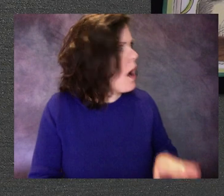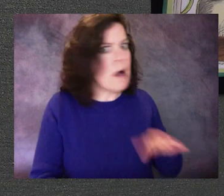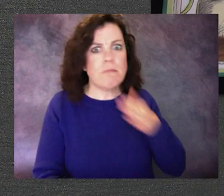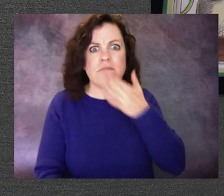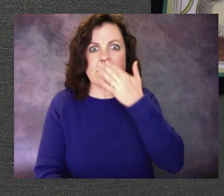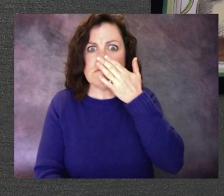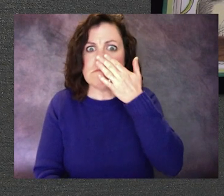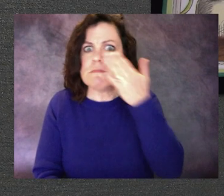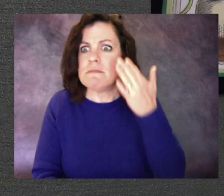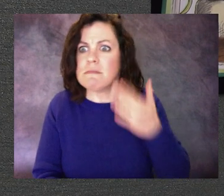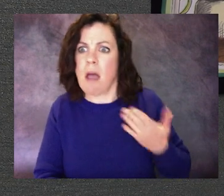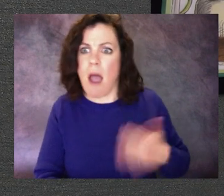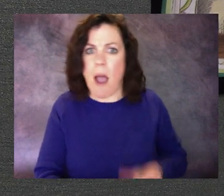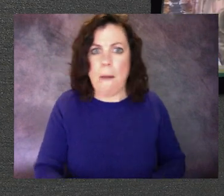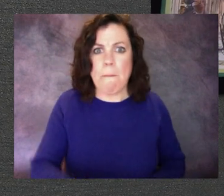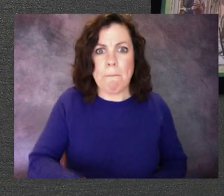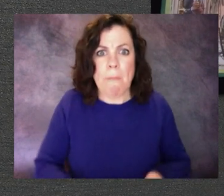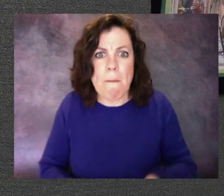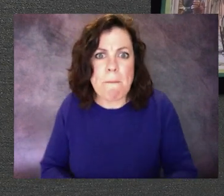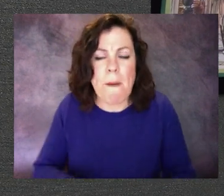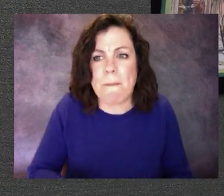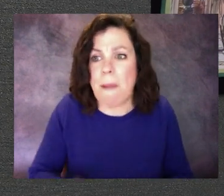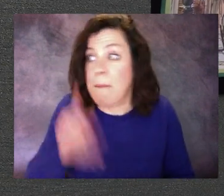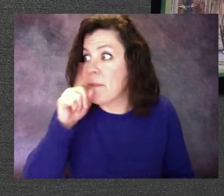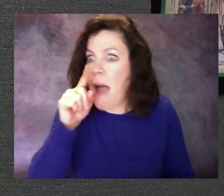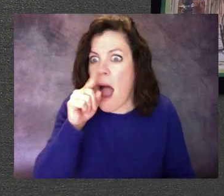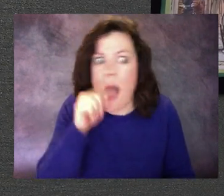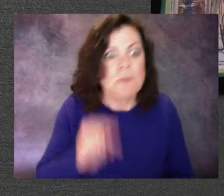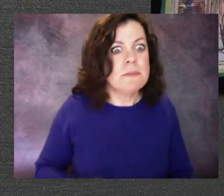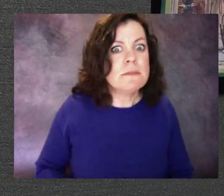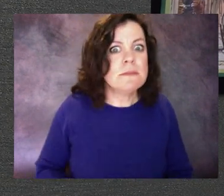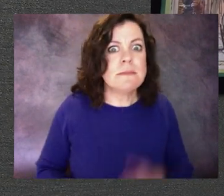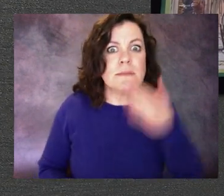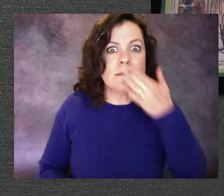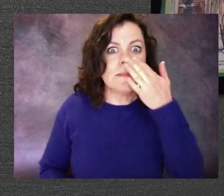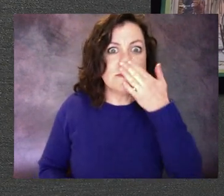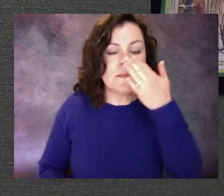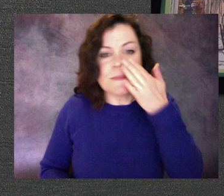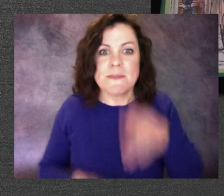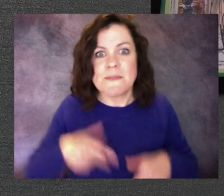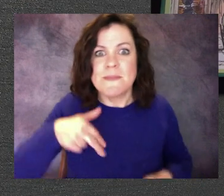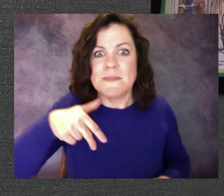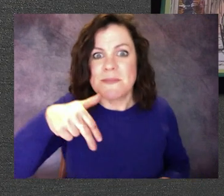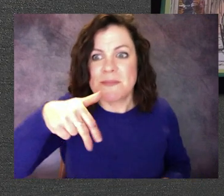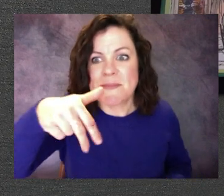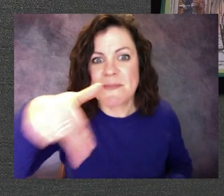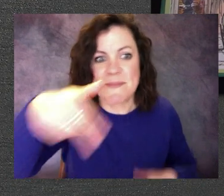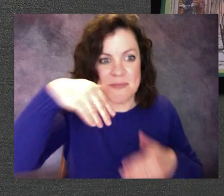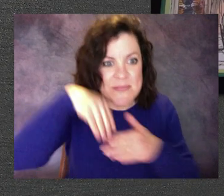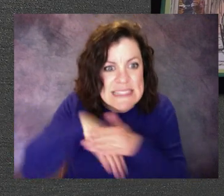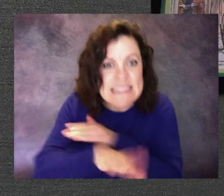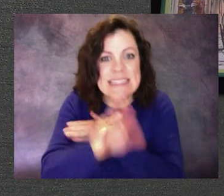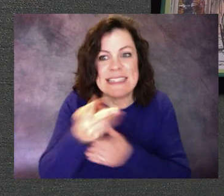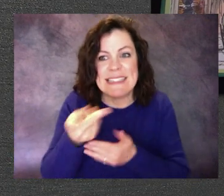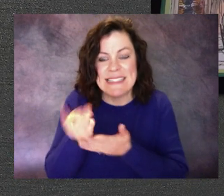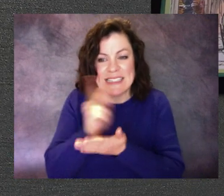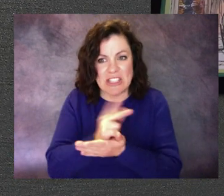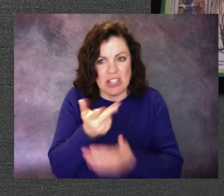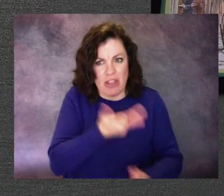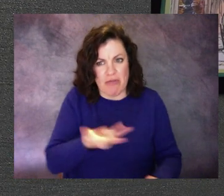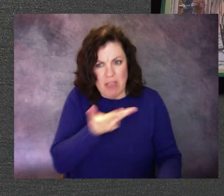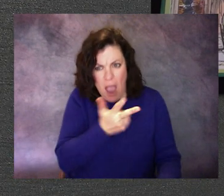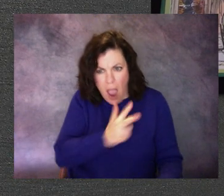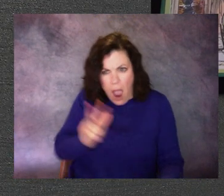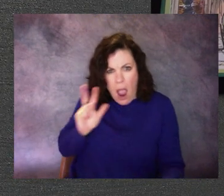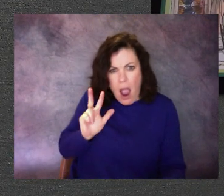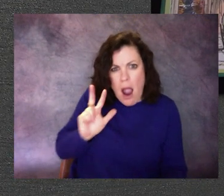porch and came into the kitchen. The mouse jumped down from his warm chair and scampered into the kitchen. Why do